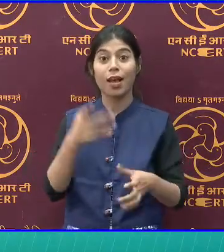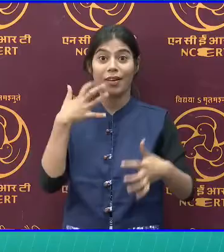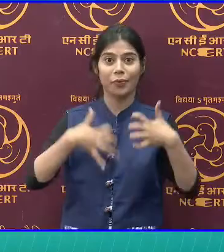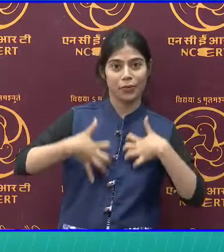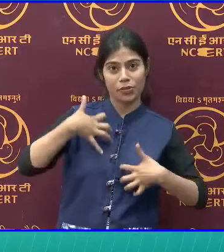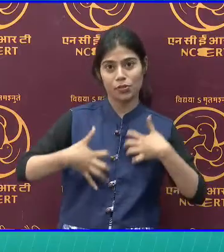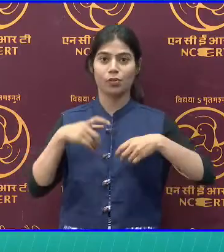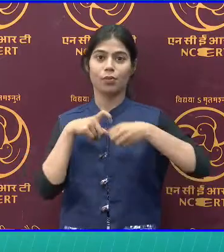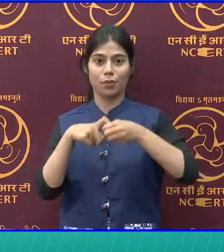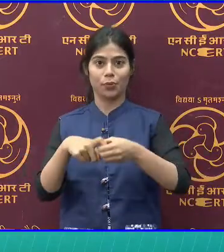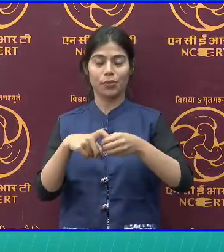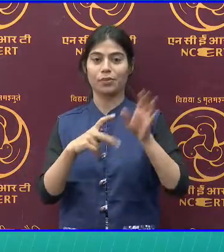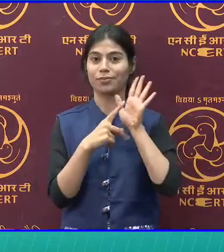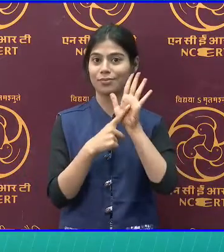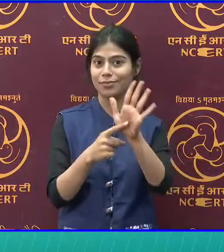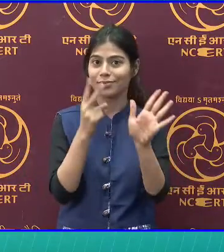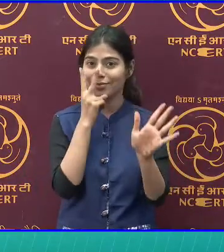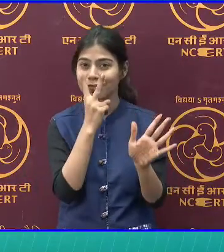question here.